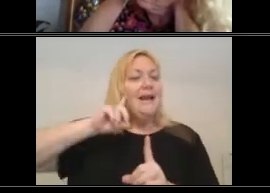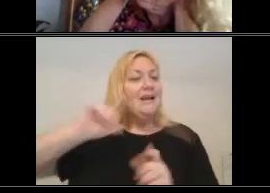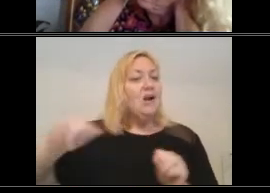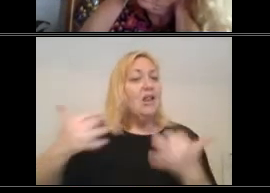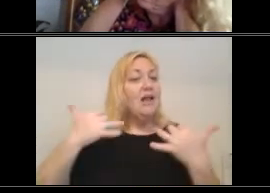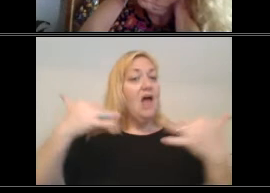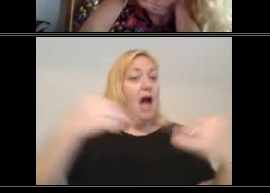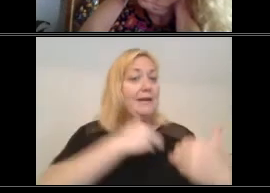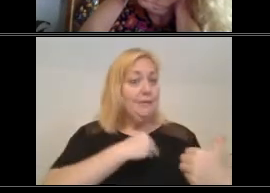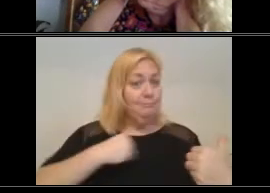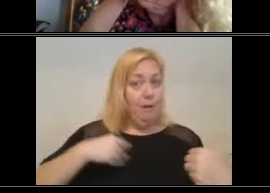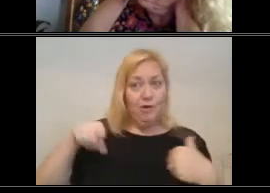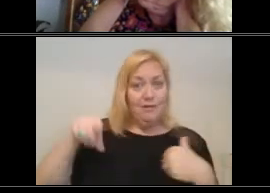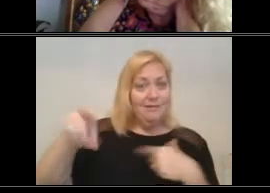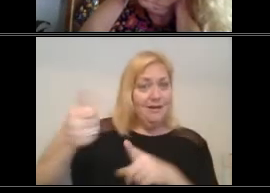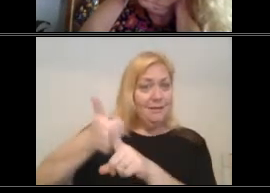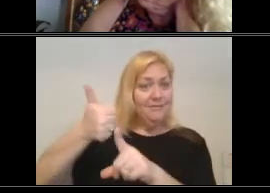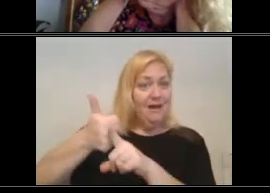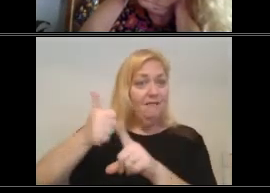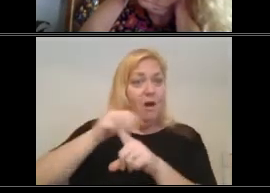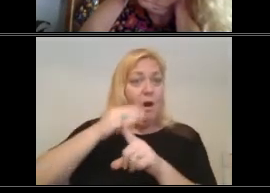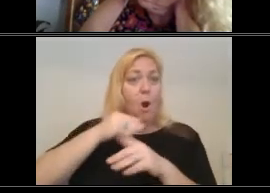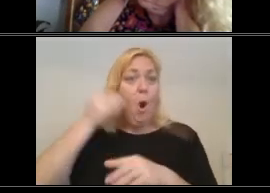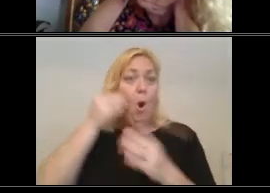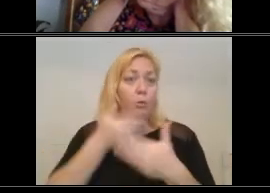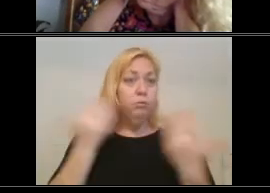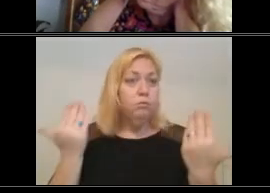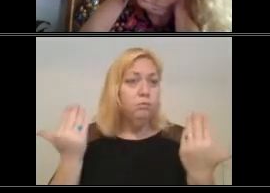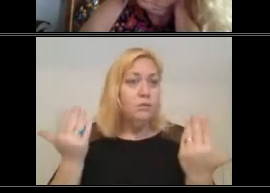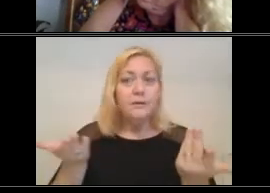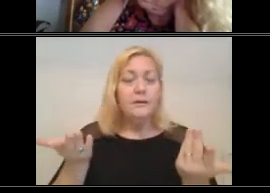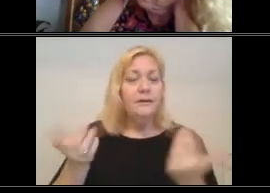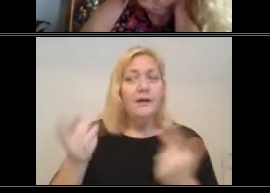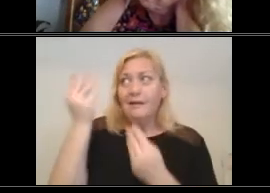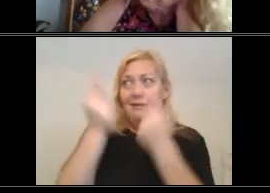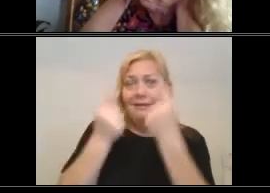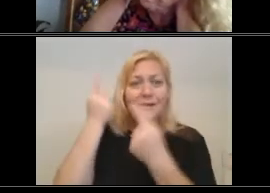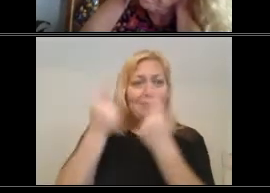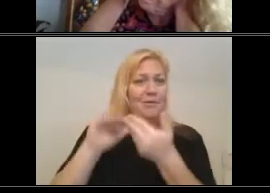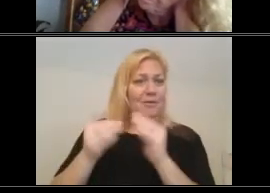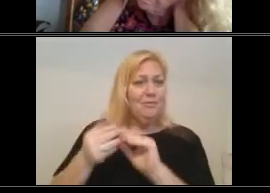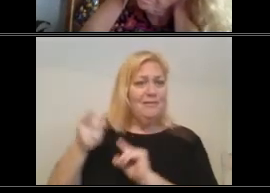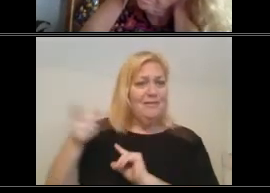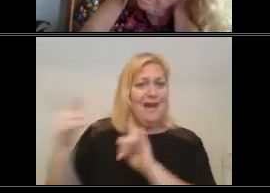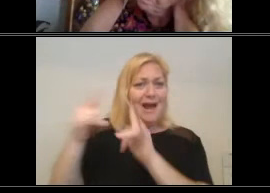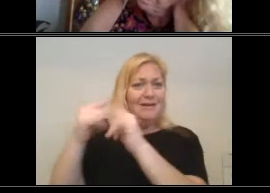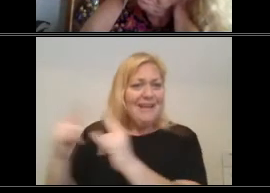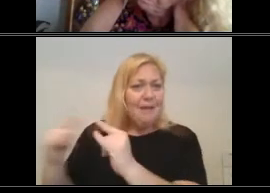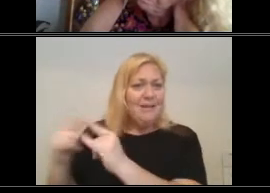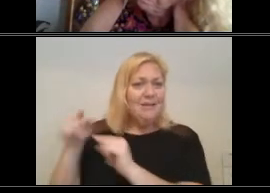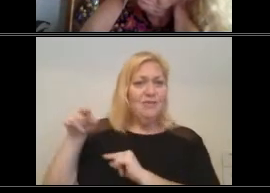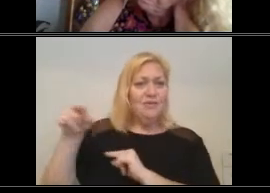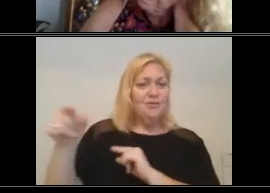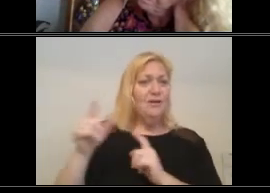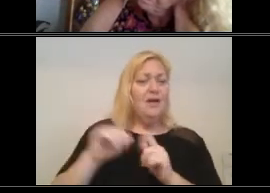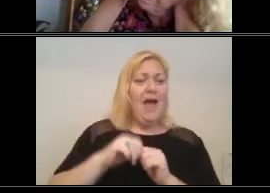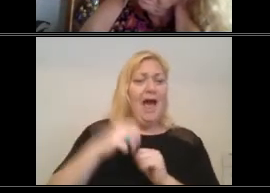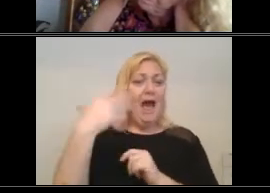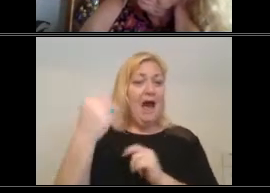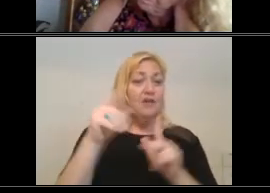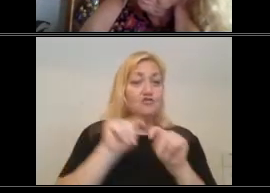who, are houseless, and thinking about communities like that, thinking about BIPOC communities, thinking about